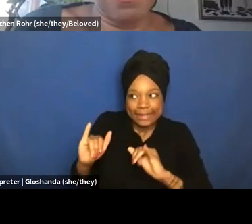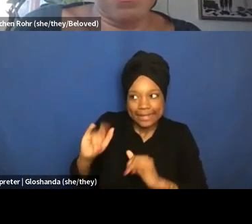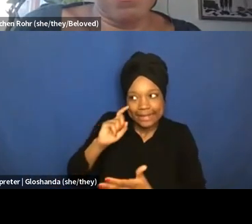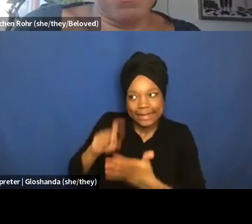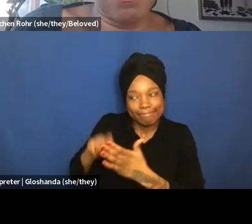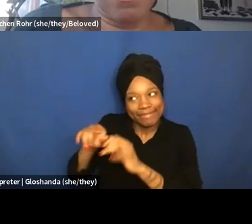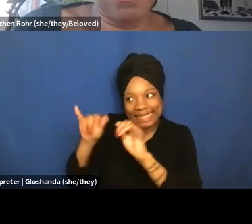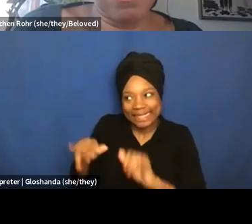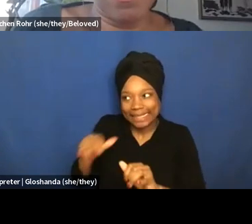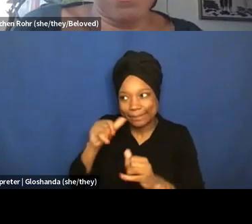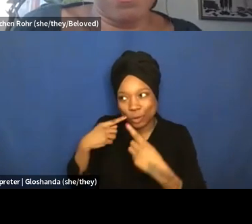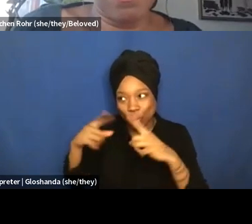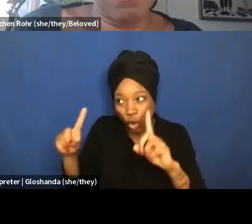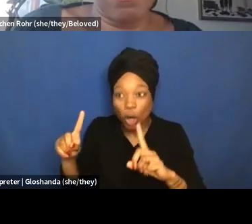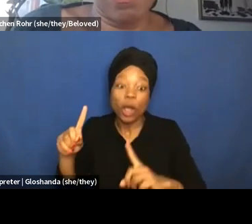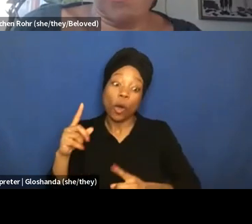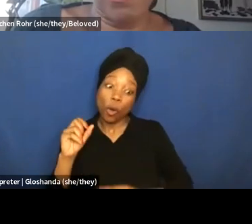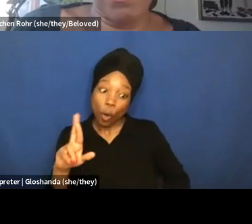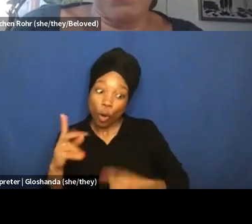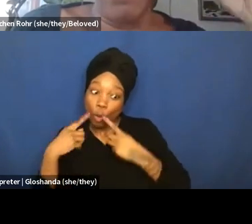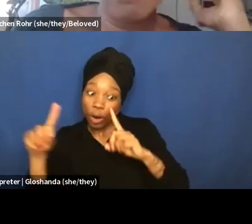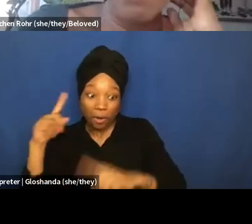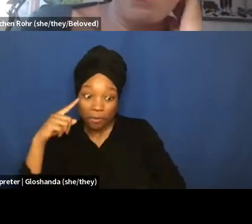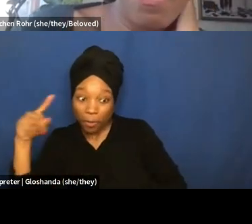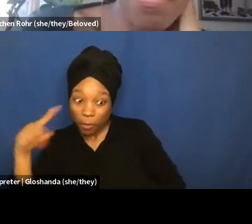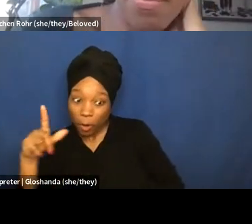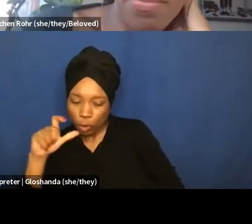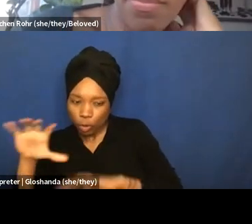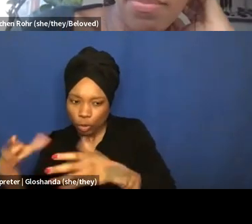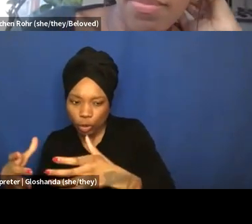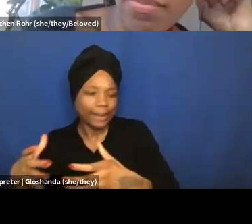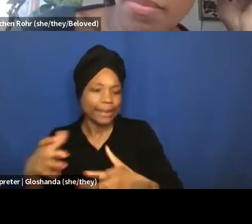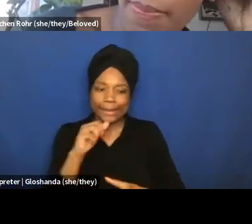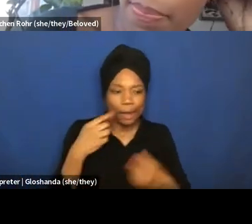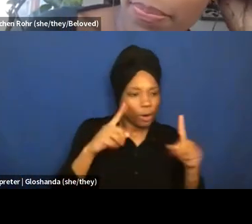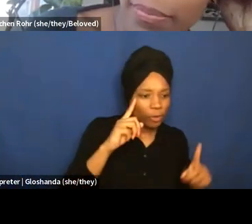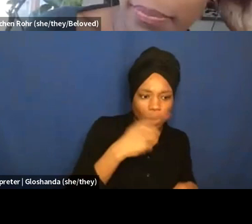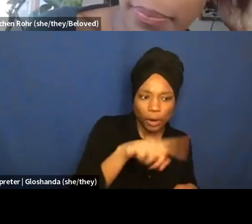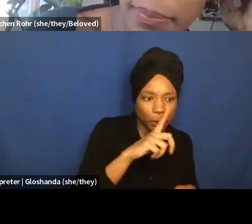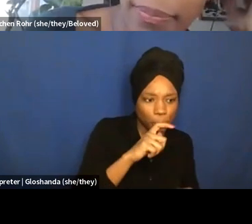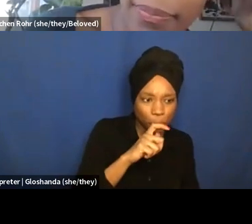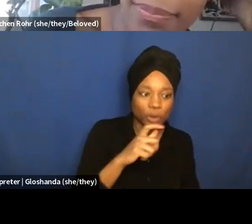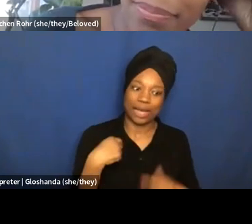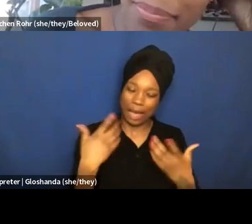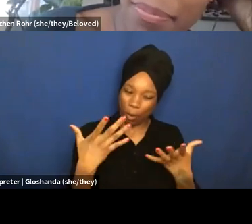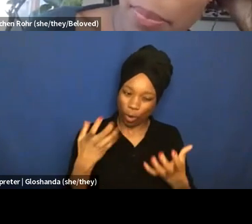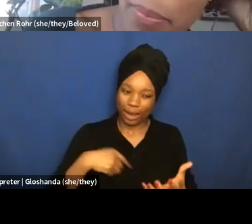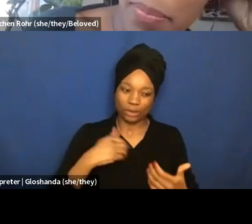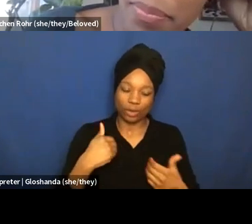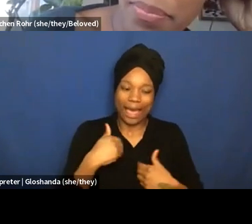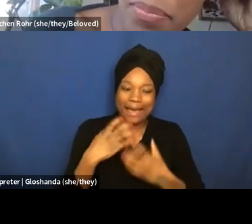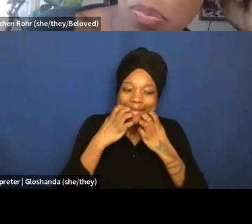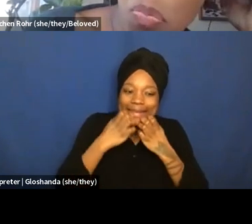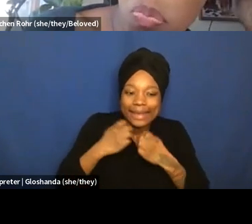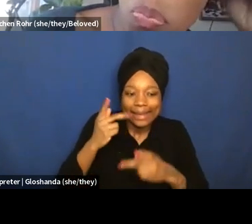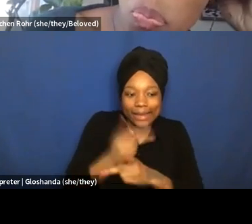working for, as well as who it's working for. So I want us to have a care world where we can pivot. So to me, that